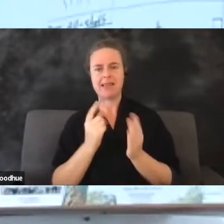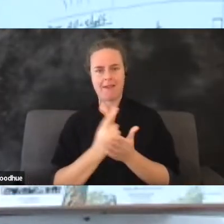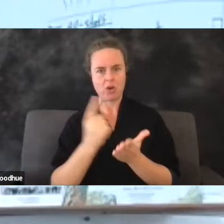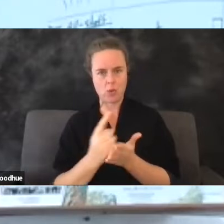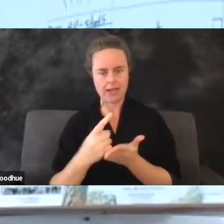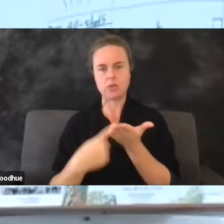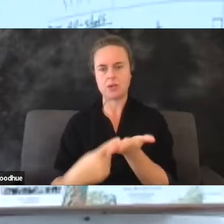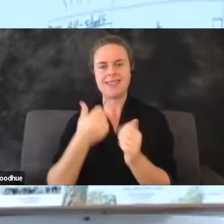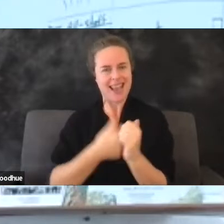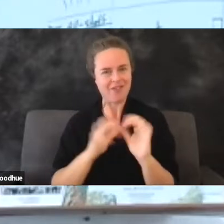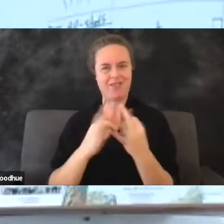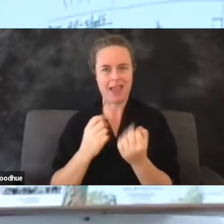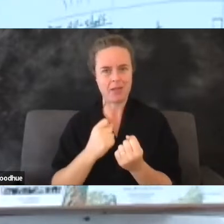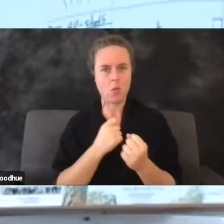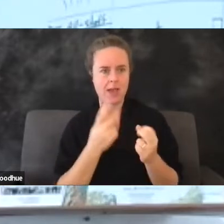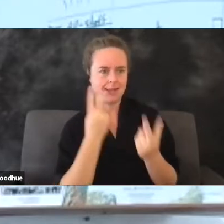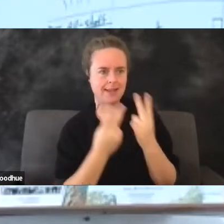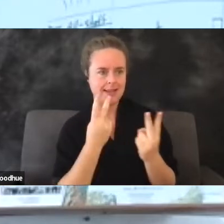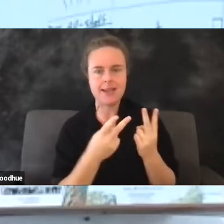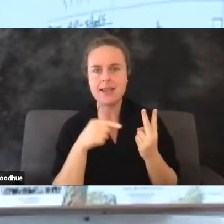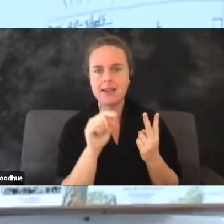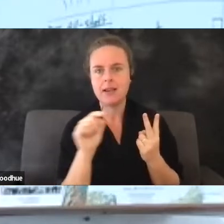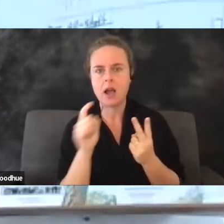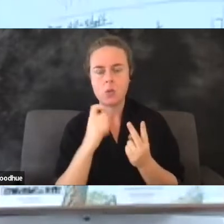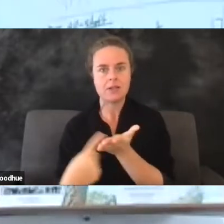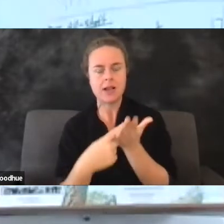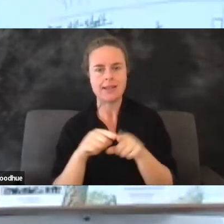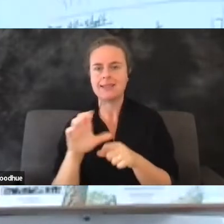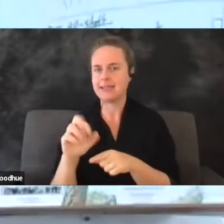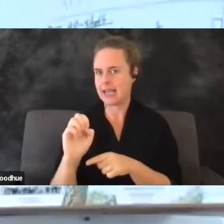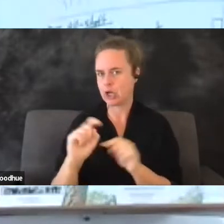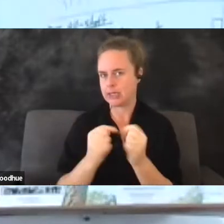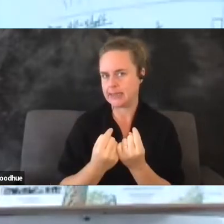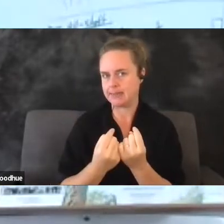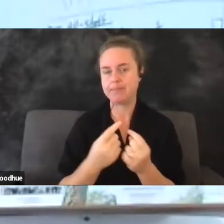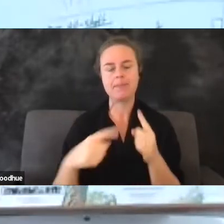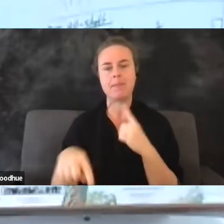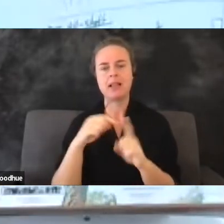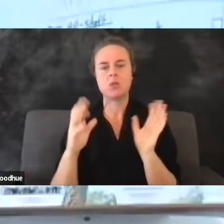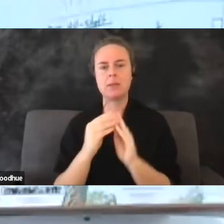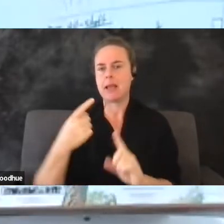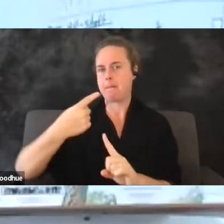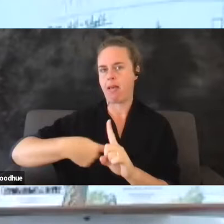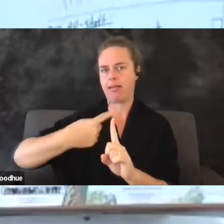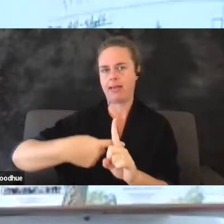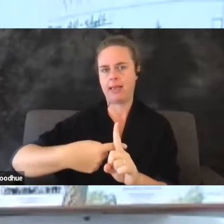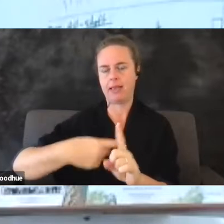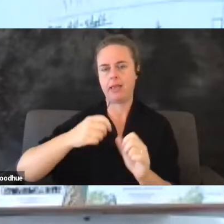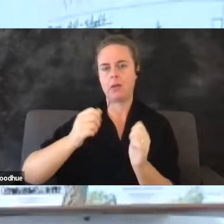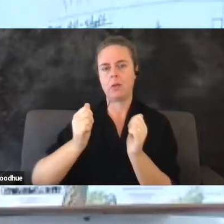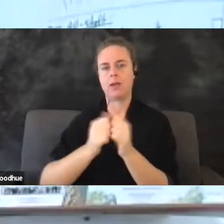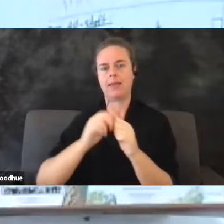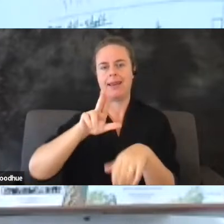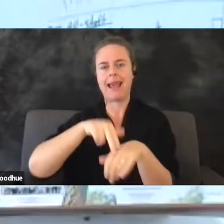that we see and discuss as a care team. And we also meet monthly with the national team in Vermont